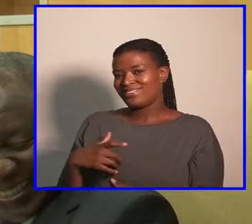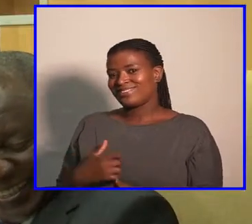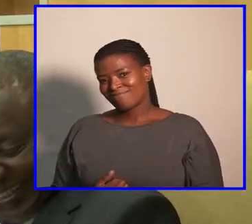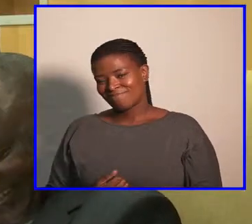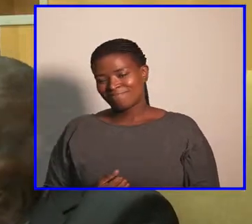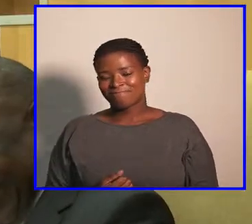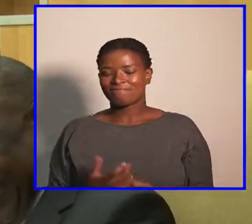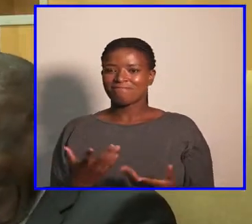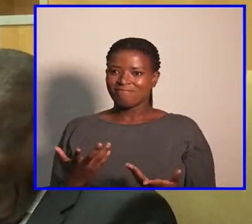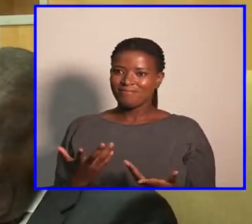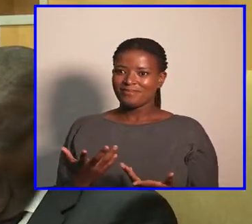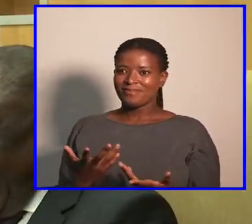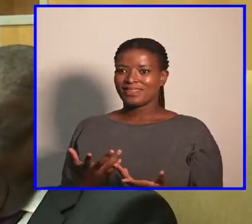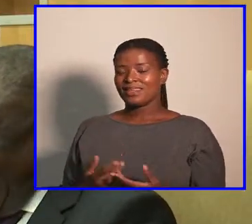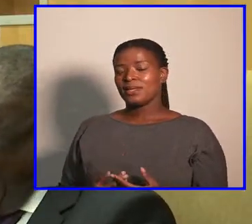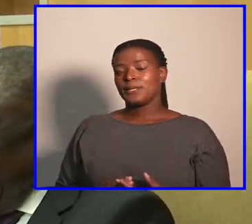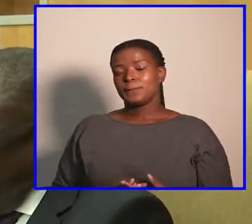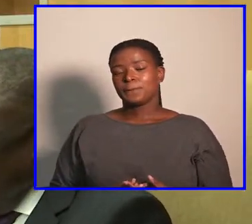Very romantic.